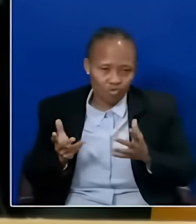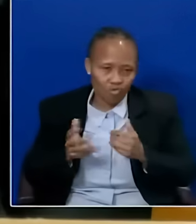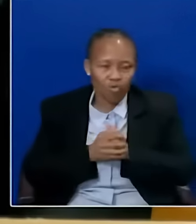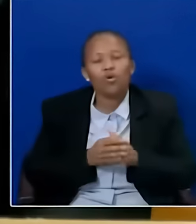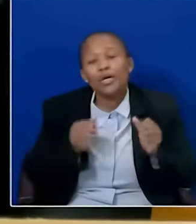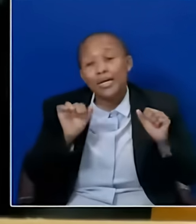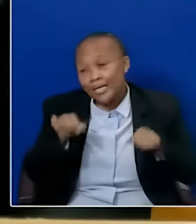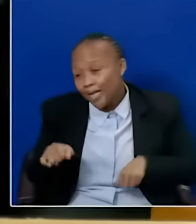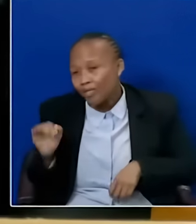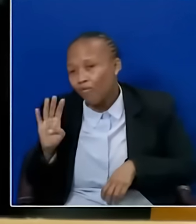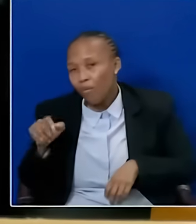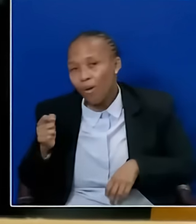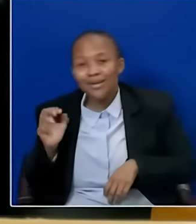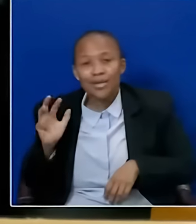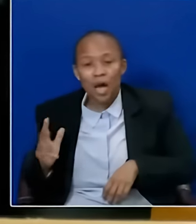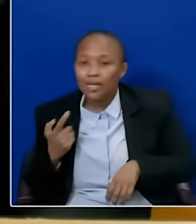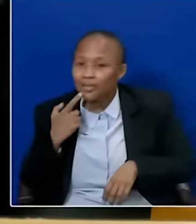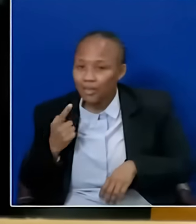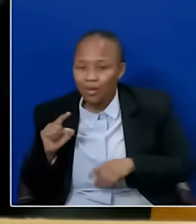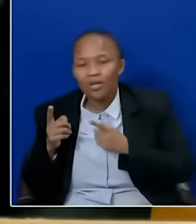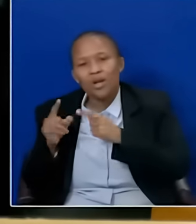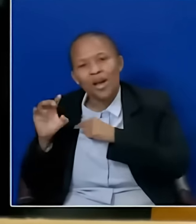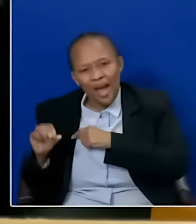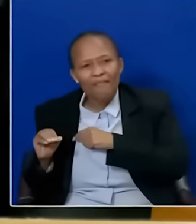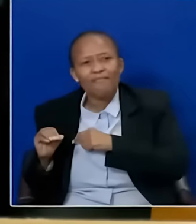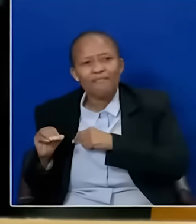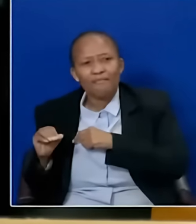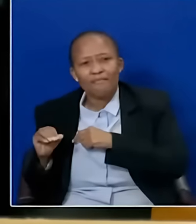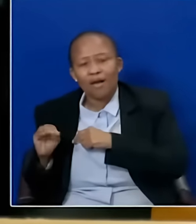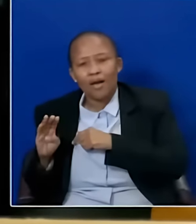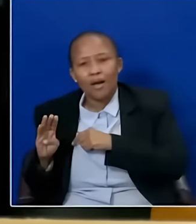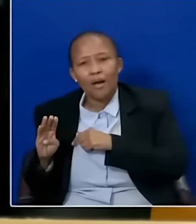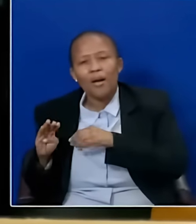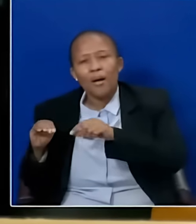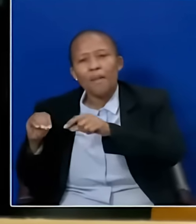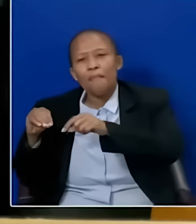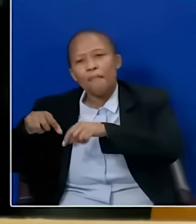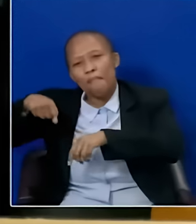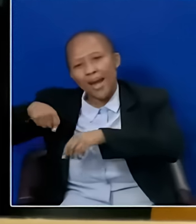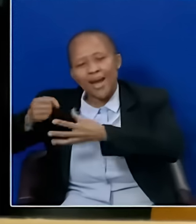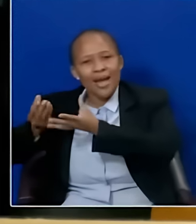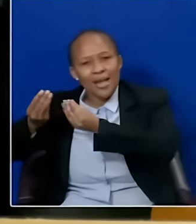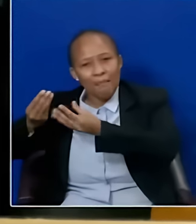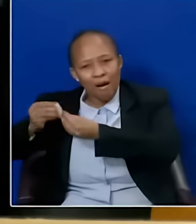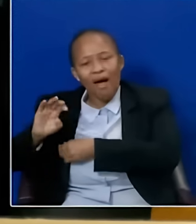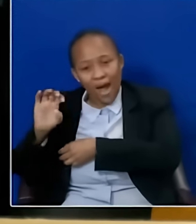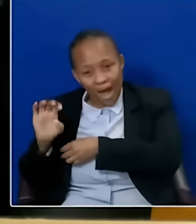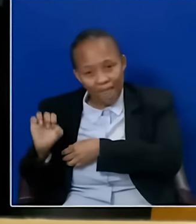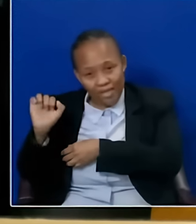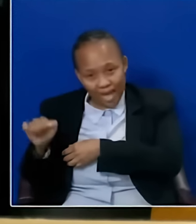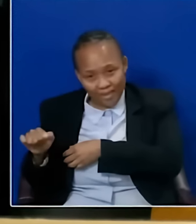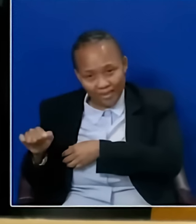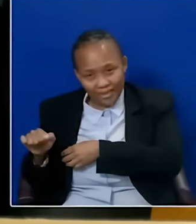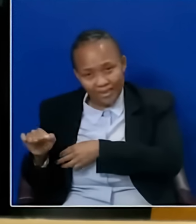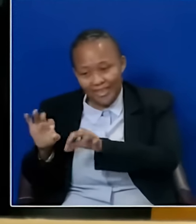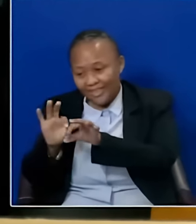its own bag number, right? It has its own sealed evidence bag number. Where does one see